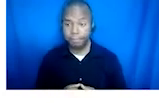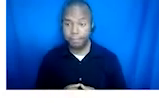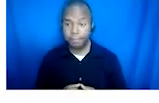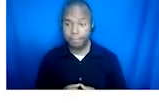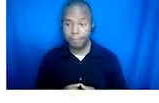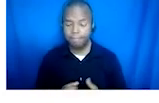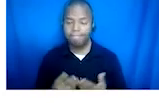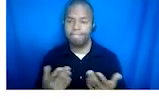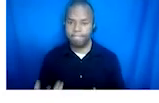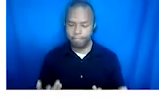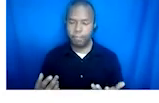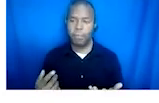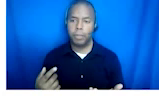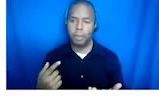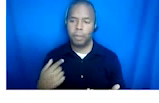We